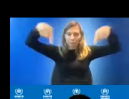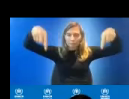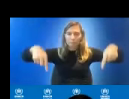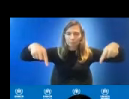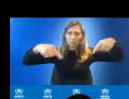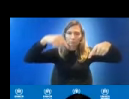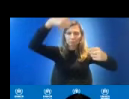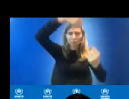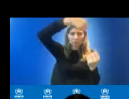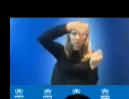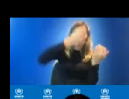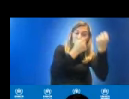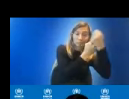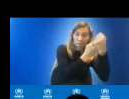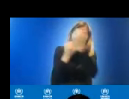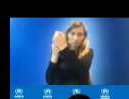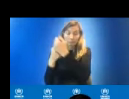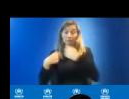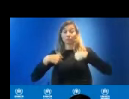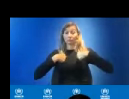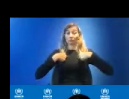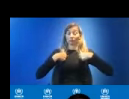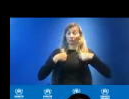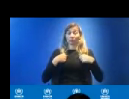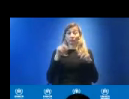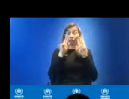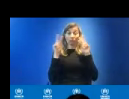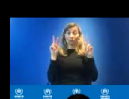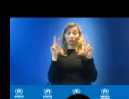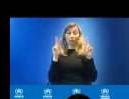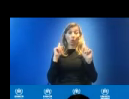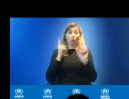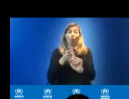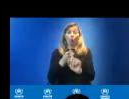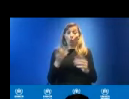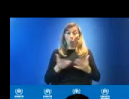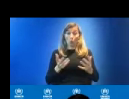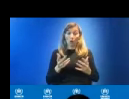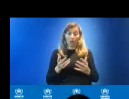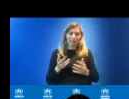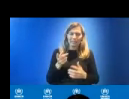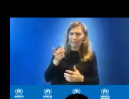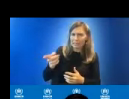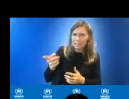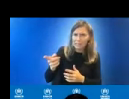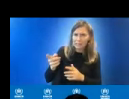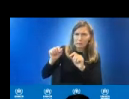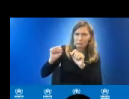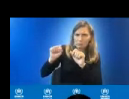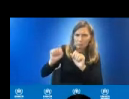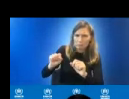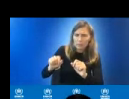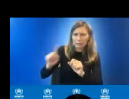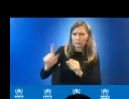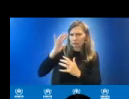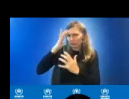to help colleagues in the field find ways to enhance the protection of persons of concern. When I say persons of concern, I